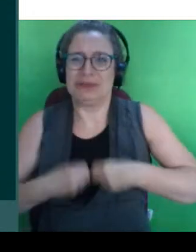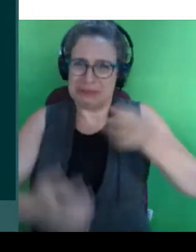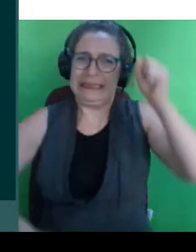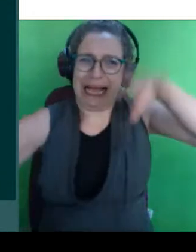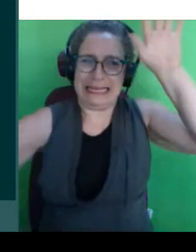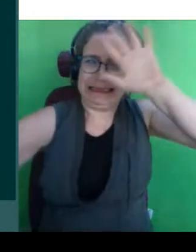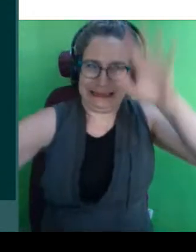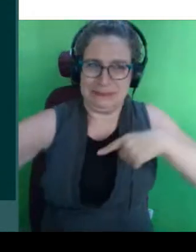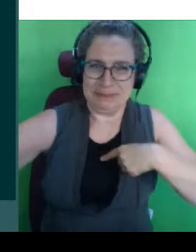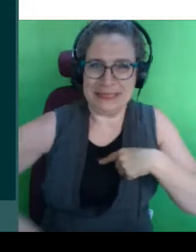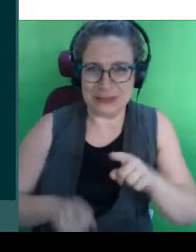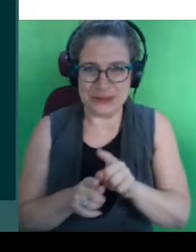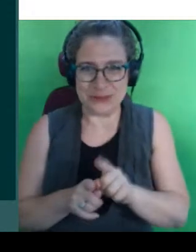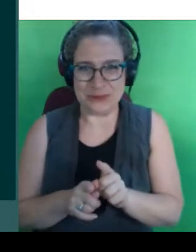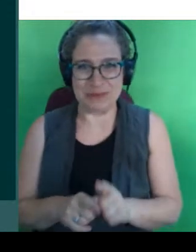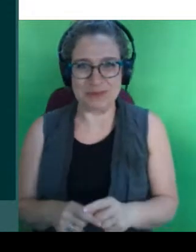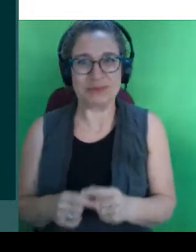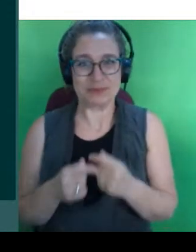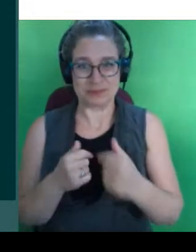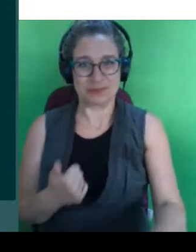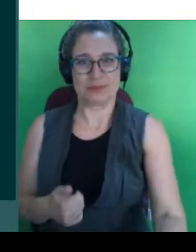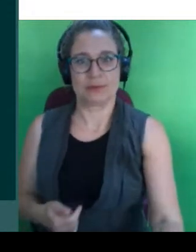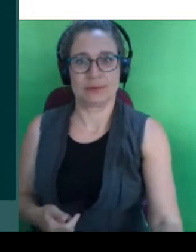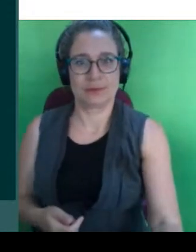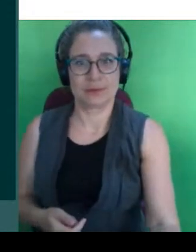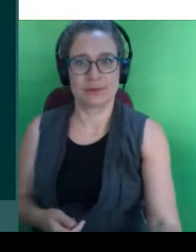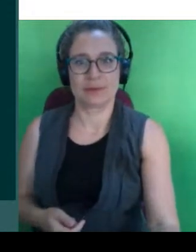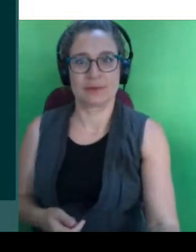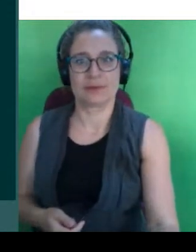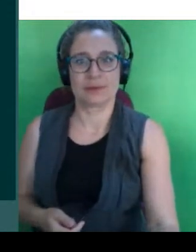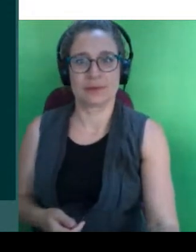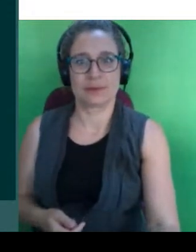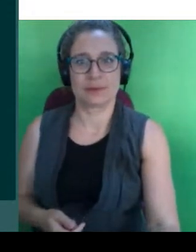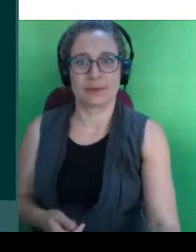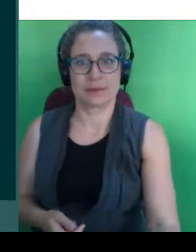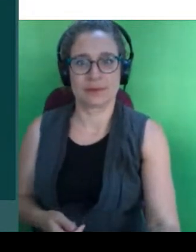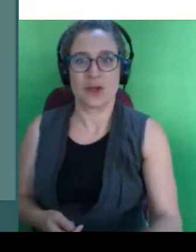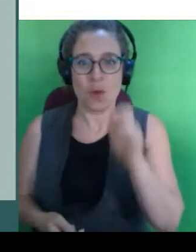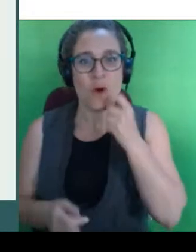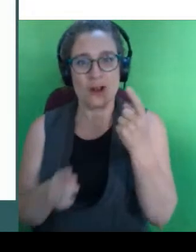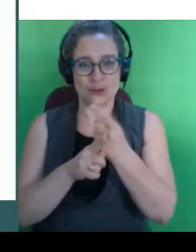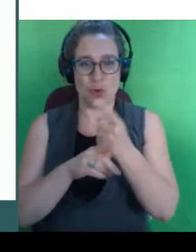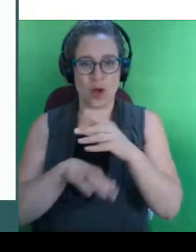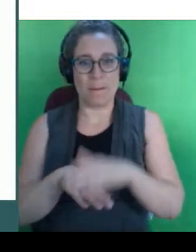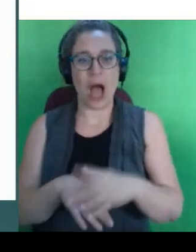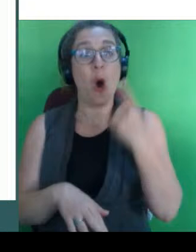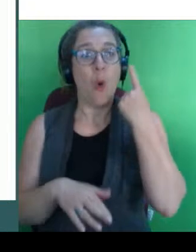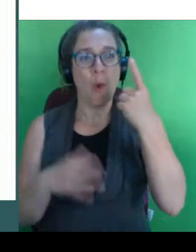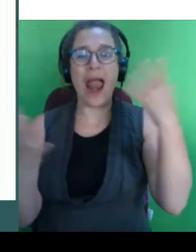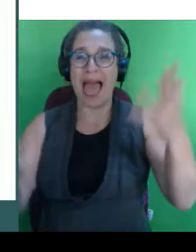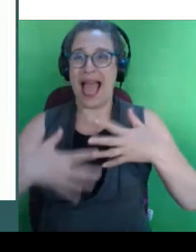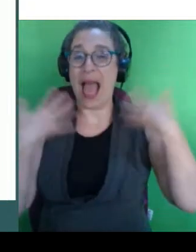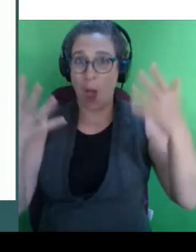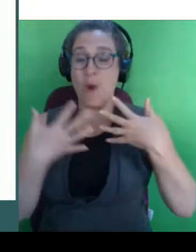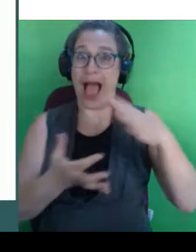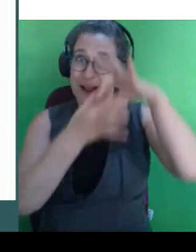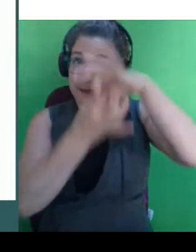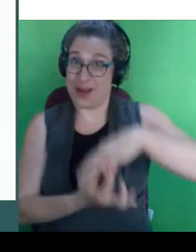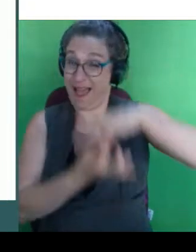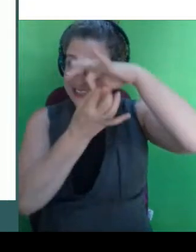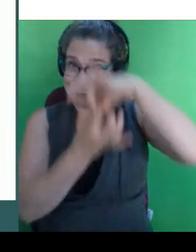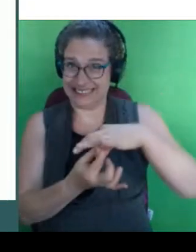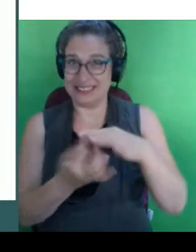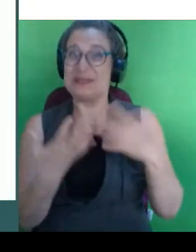talk to you today about one airway, one disease, united and unified. Here are